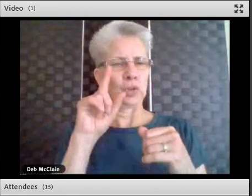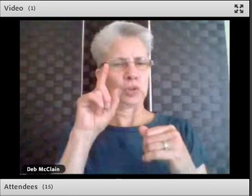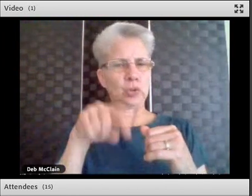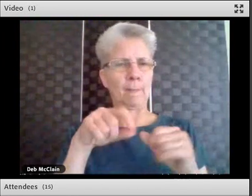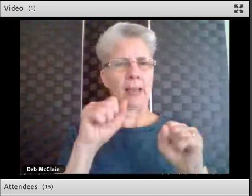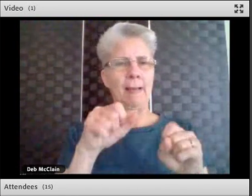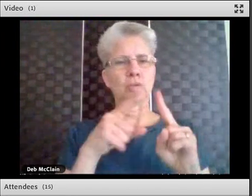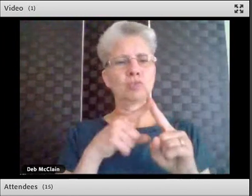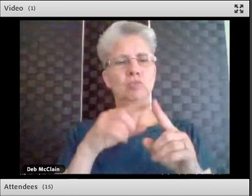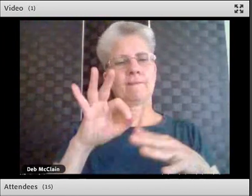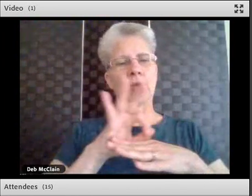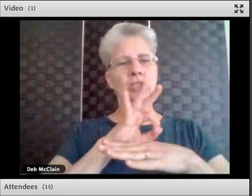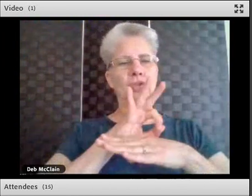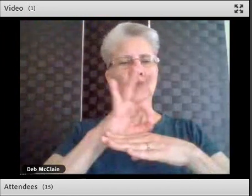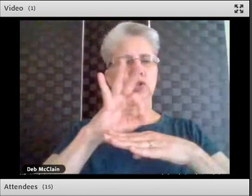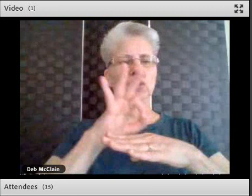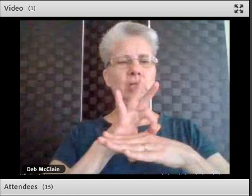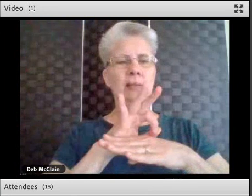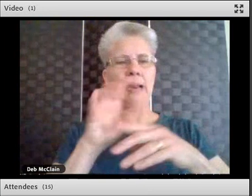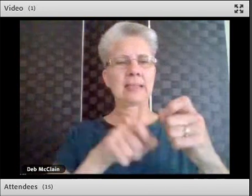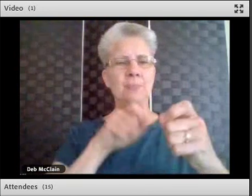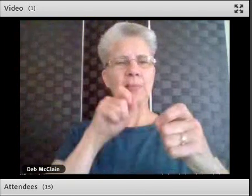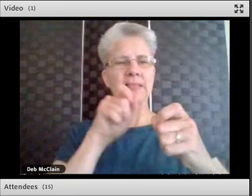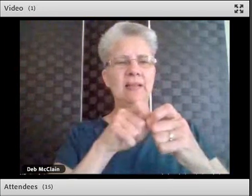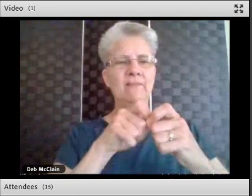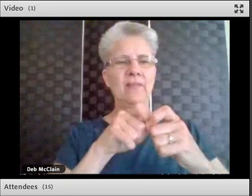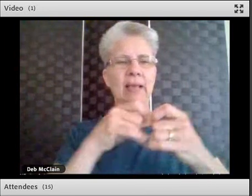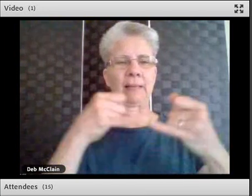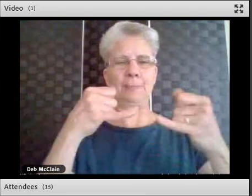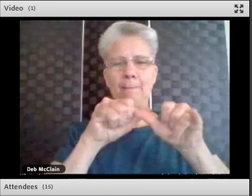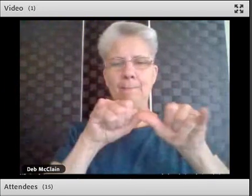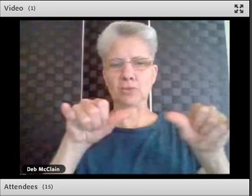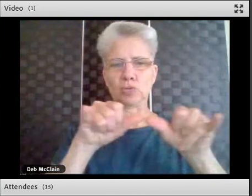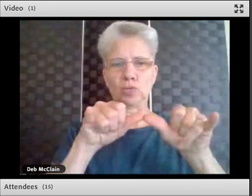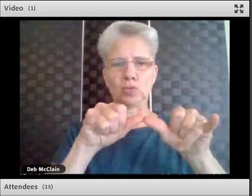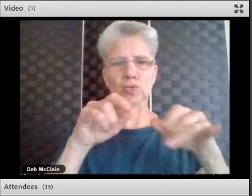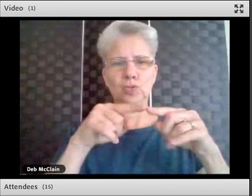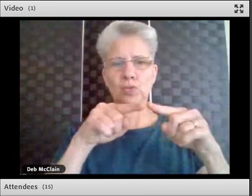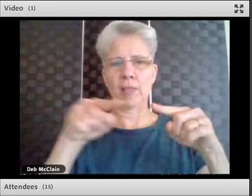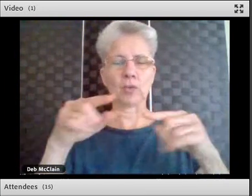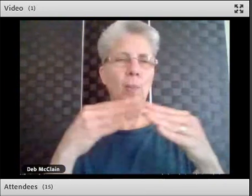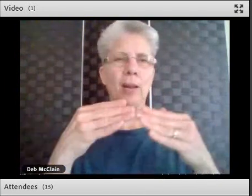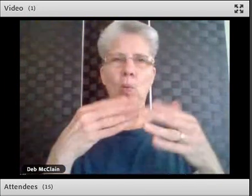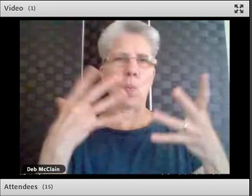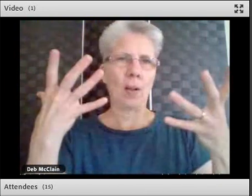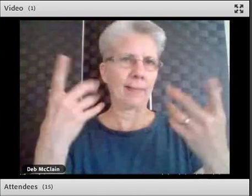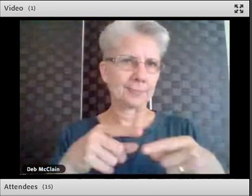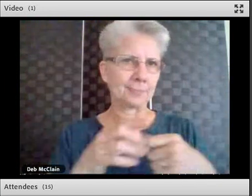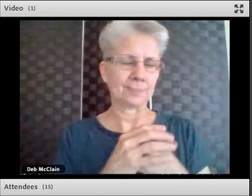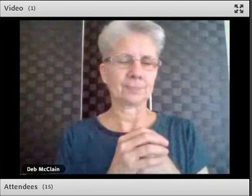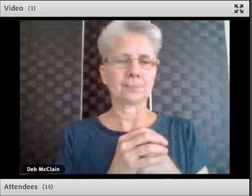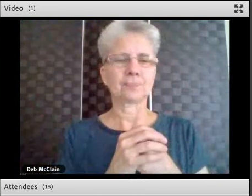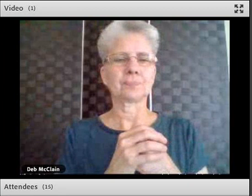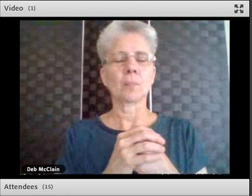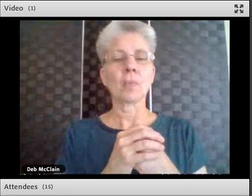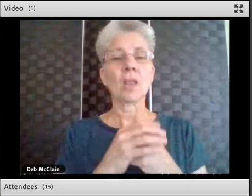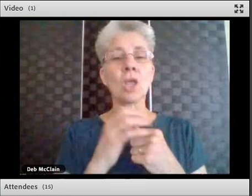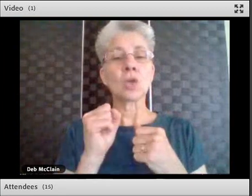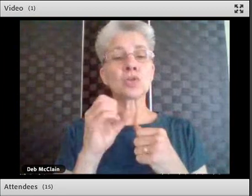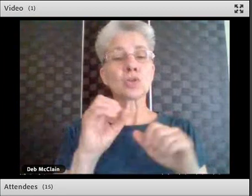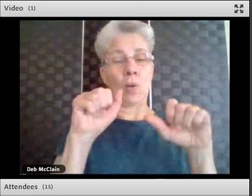should be able to function at a certain baseline or a certain level, no matter what. And